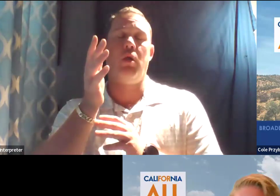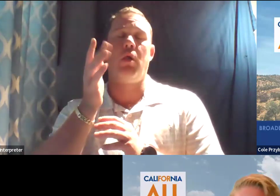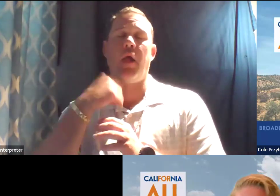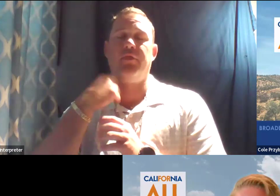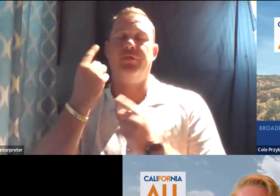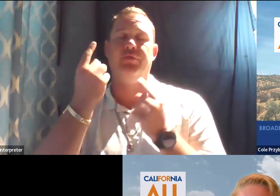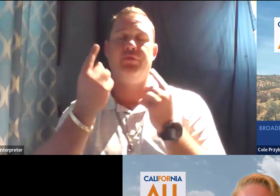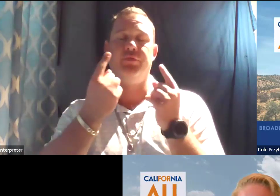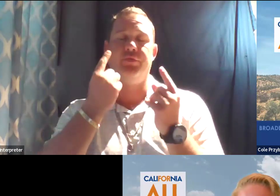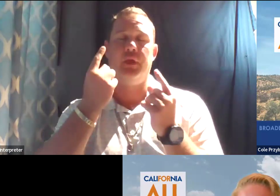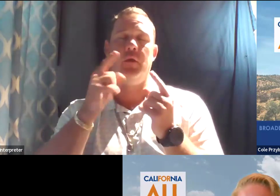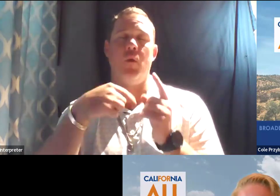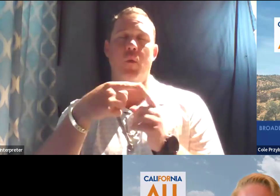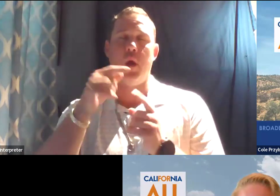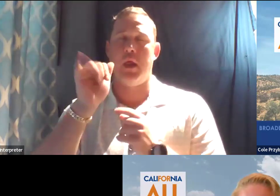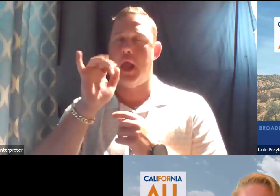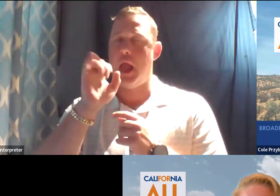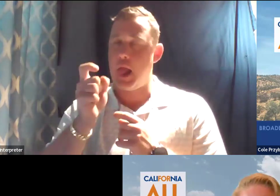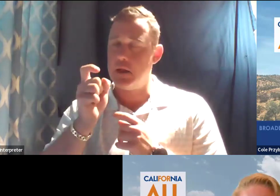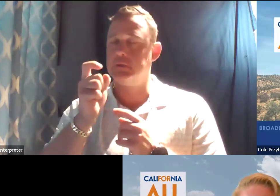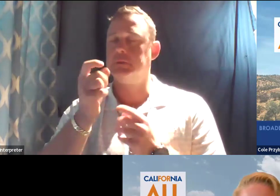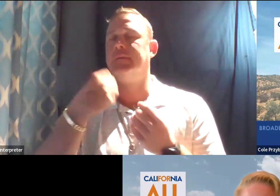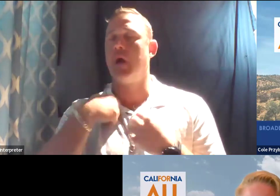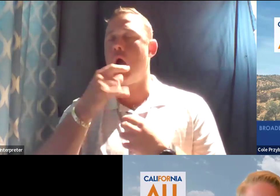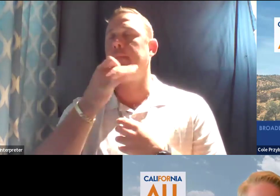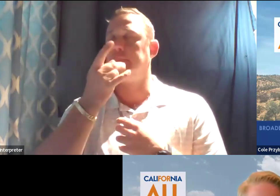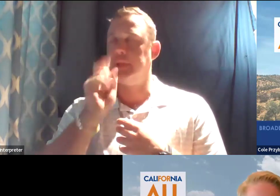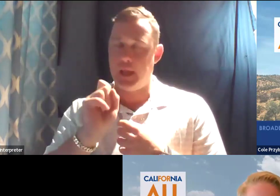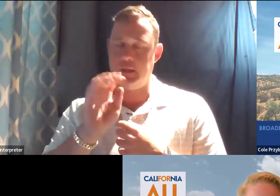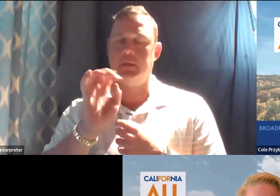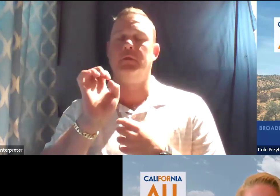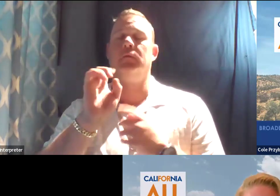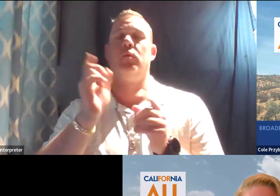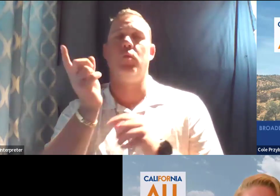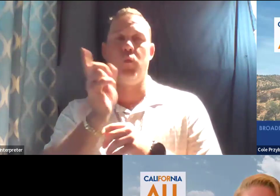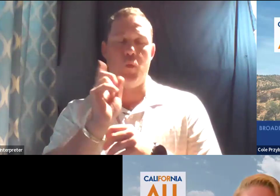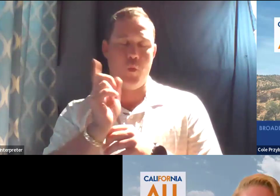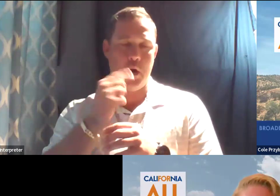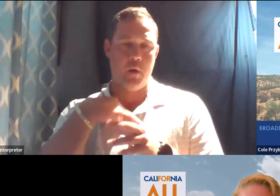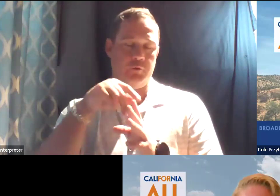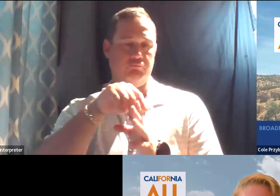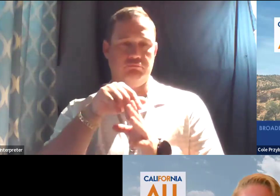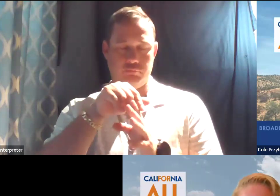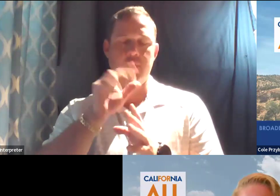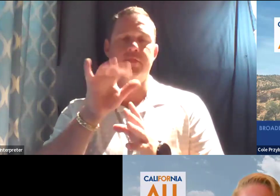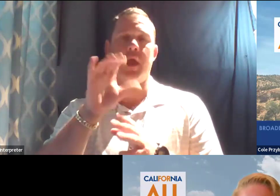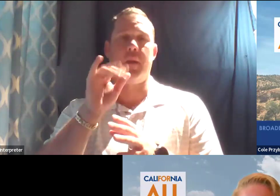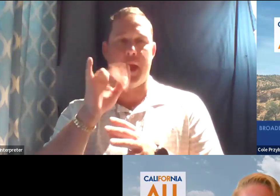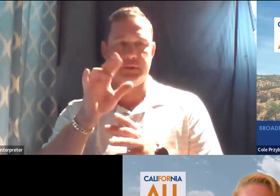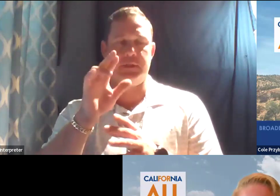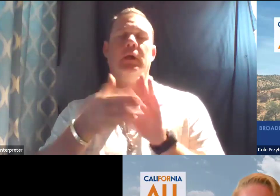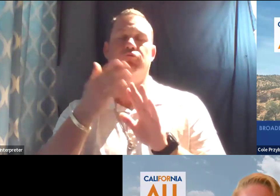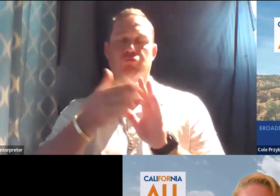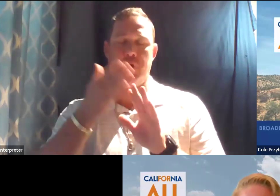a little more when Alex, gives an update on where we're leaning on the capacity grant program design.